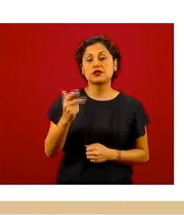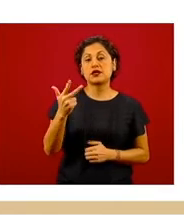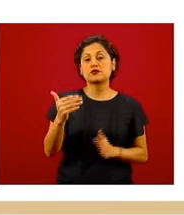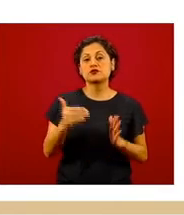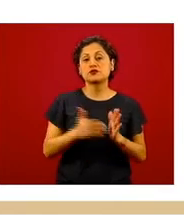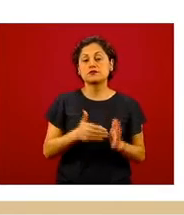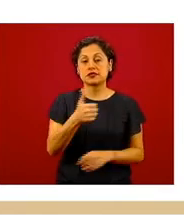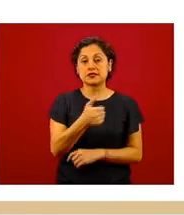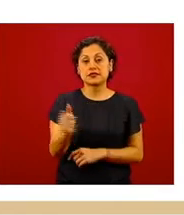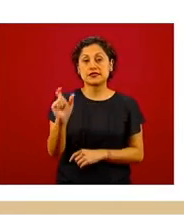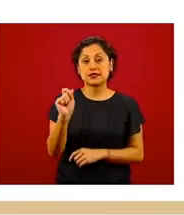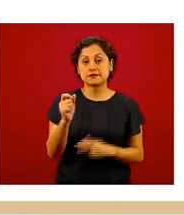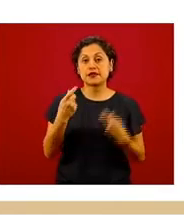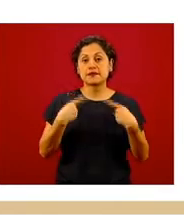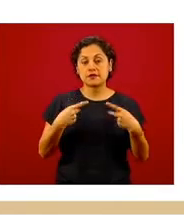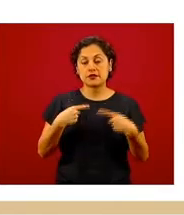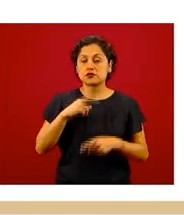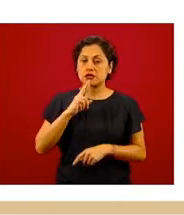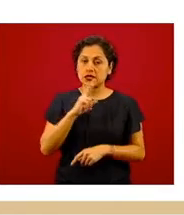but